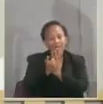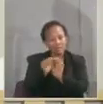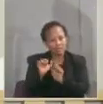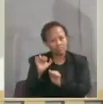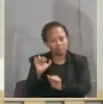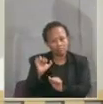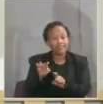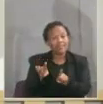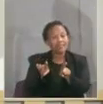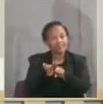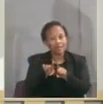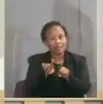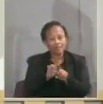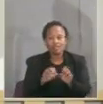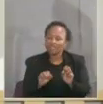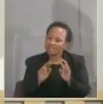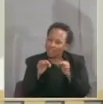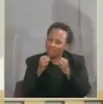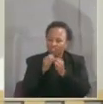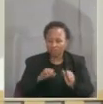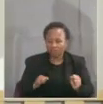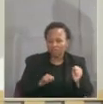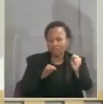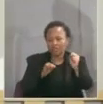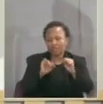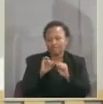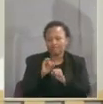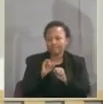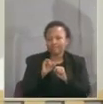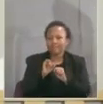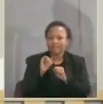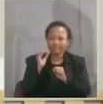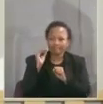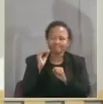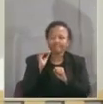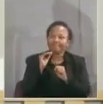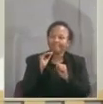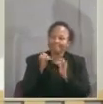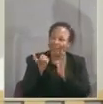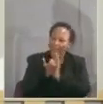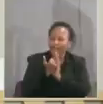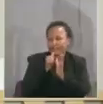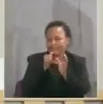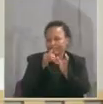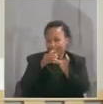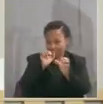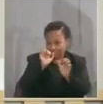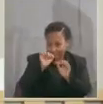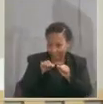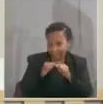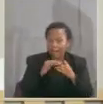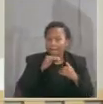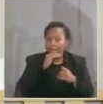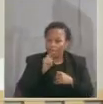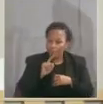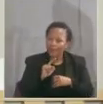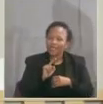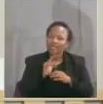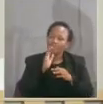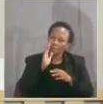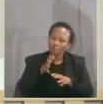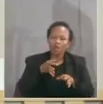in terms of the National Strategic Intelligence Act. That then will tell us that